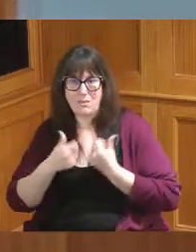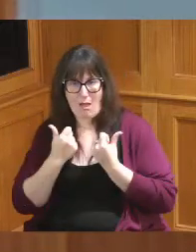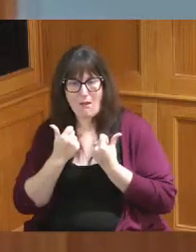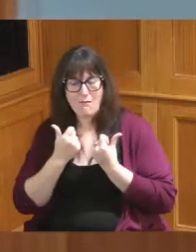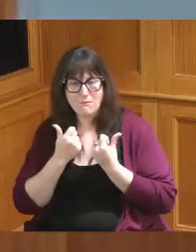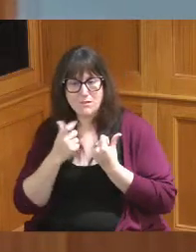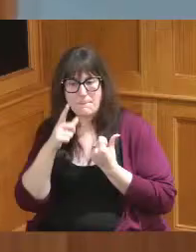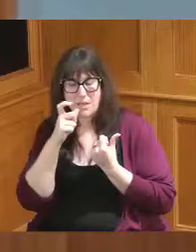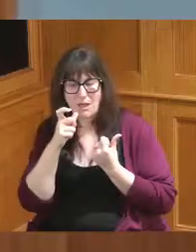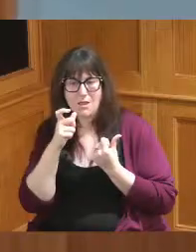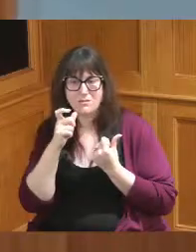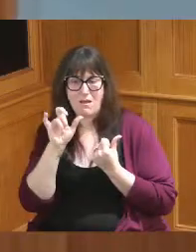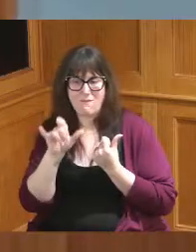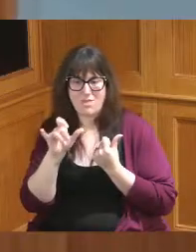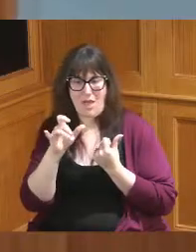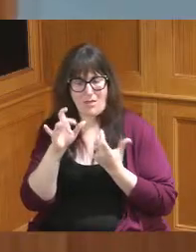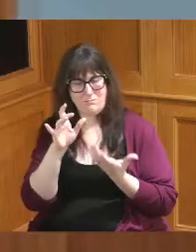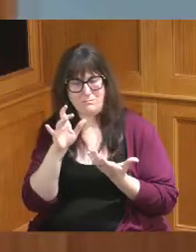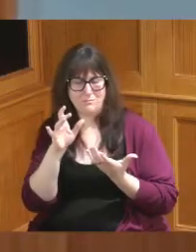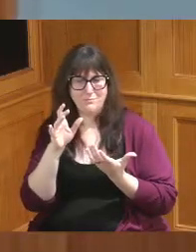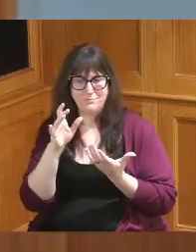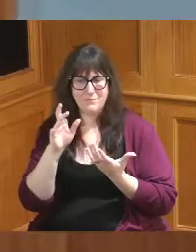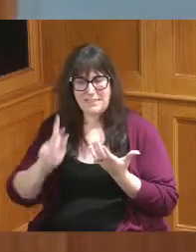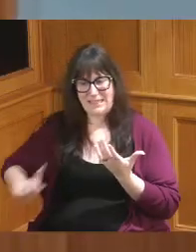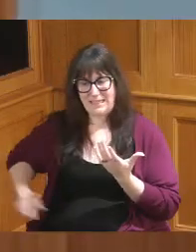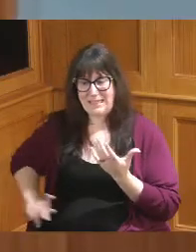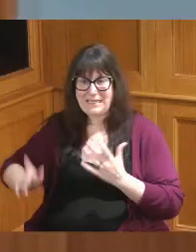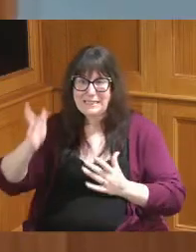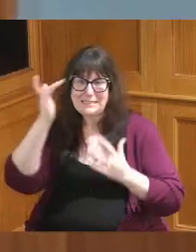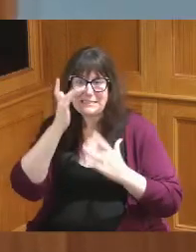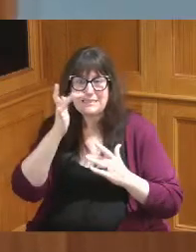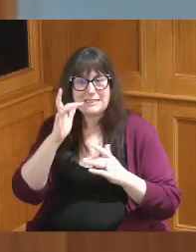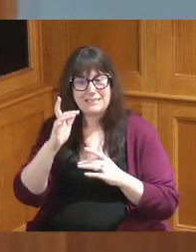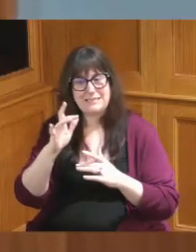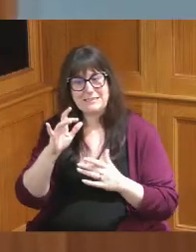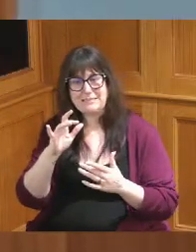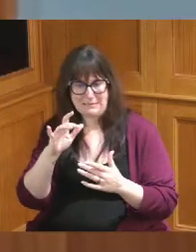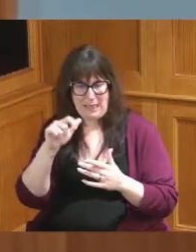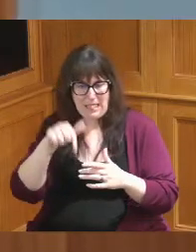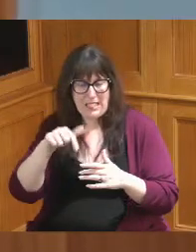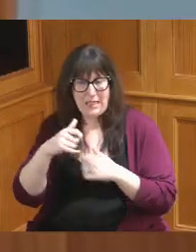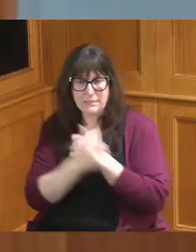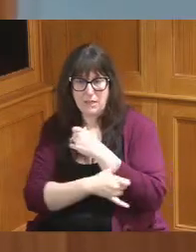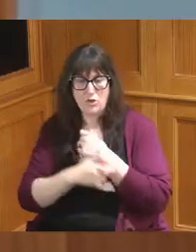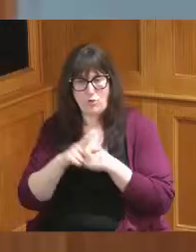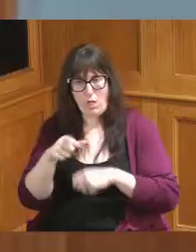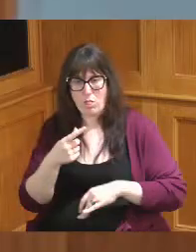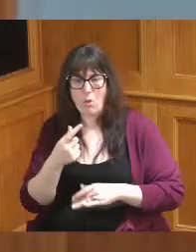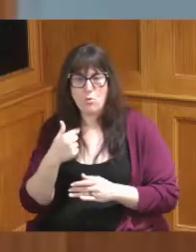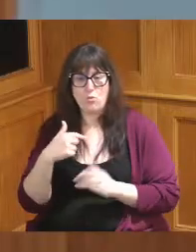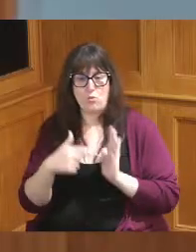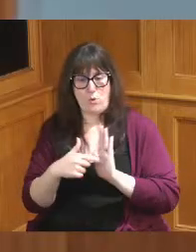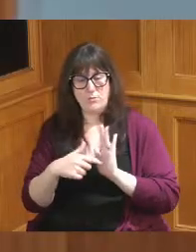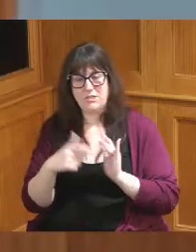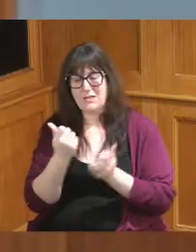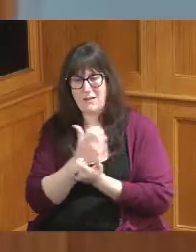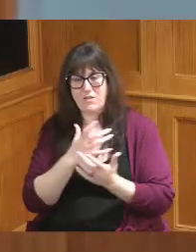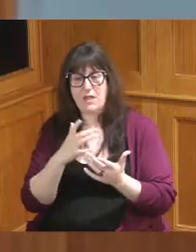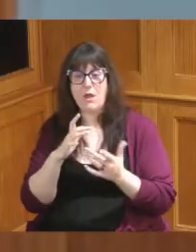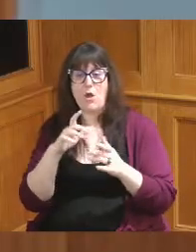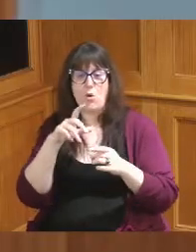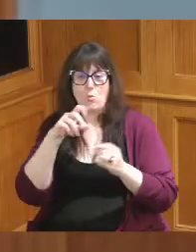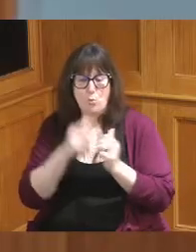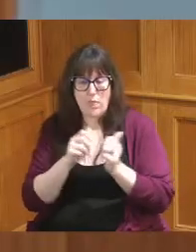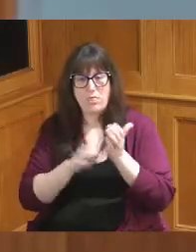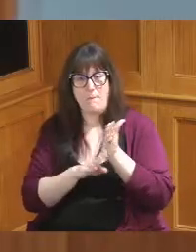the disproportionate number of kidney disease cases in this country that are representative of marginalized people. And